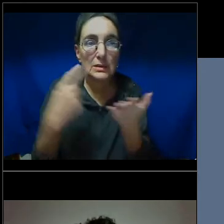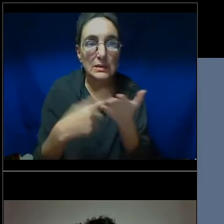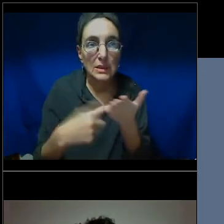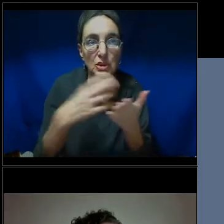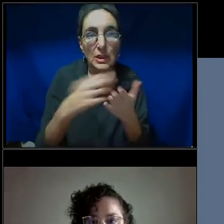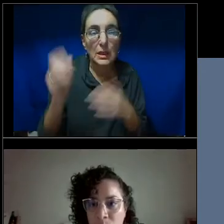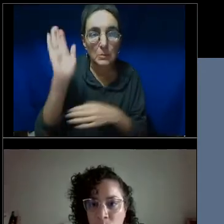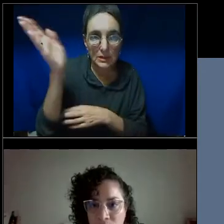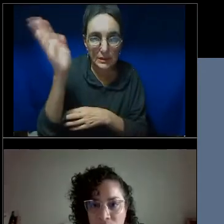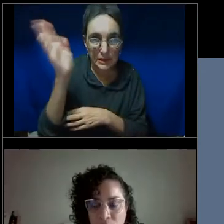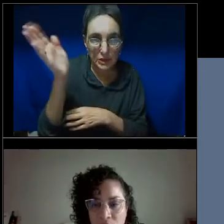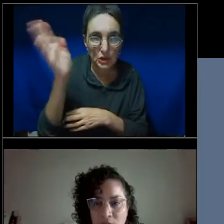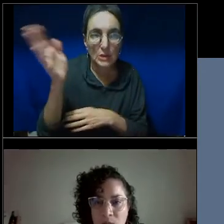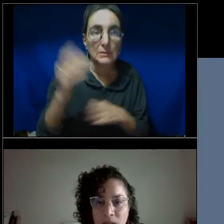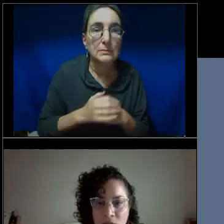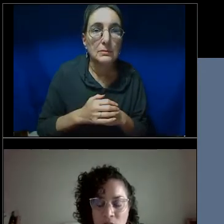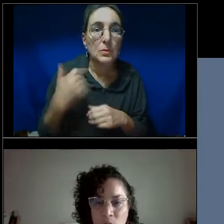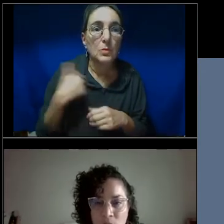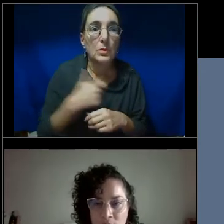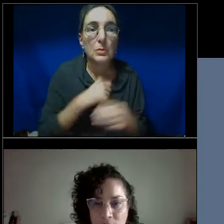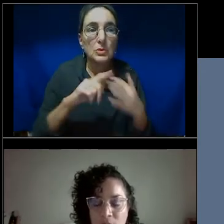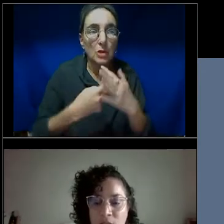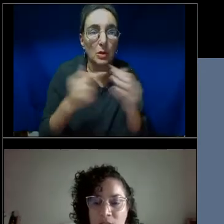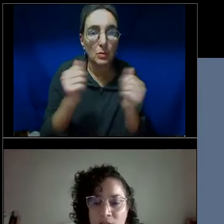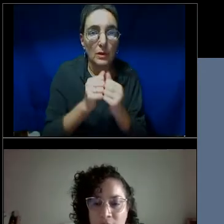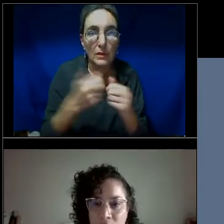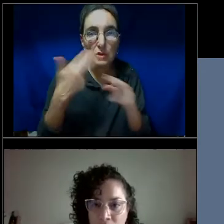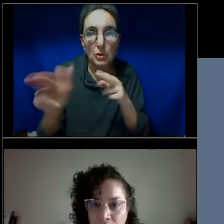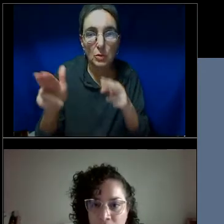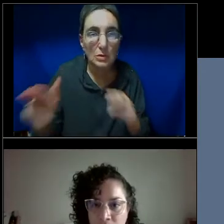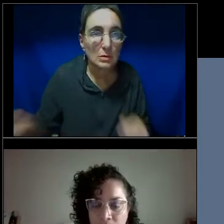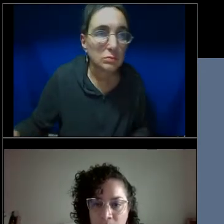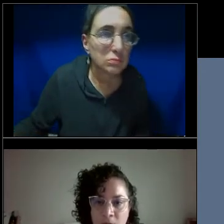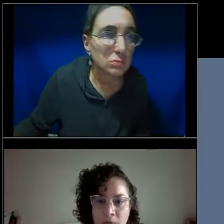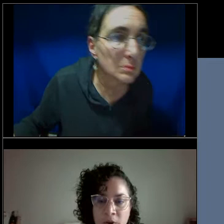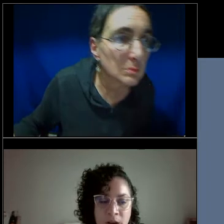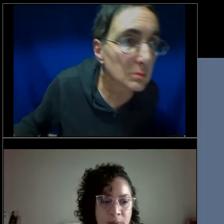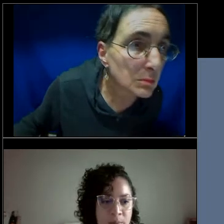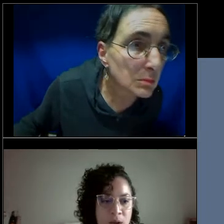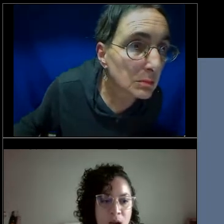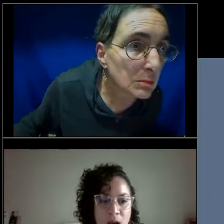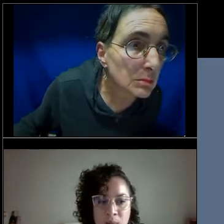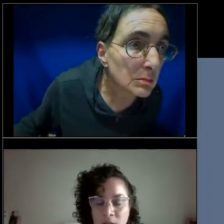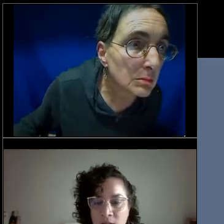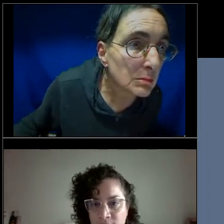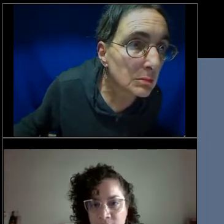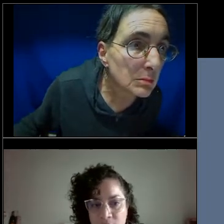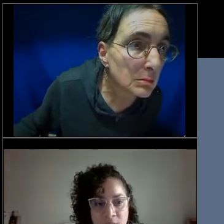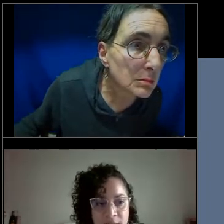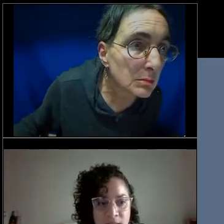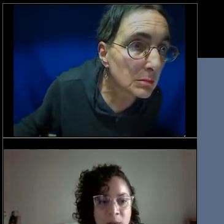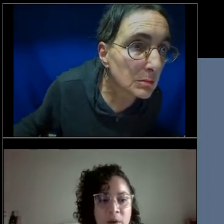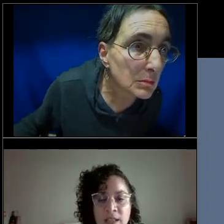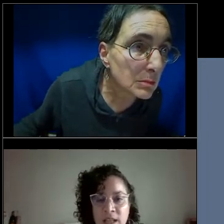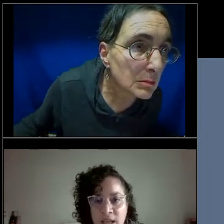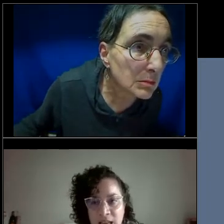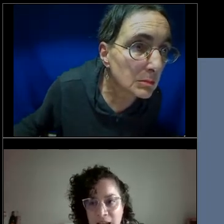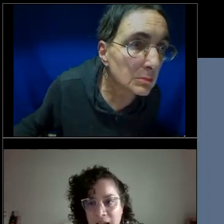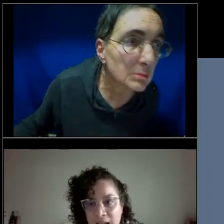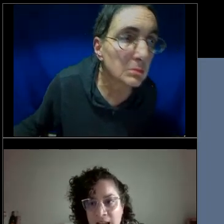presentation. We'll start with a short slideshow from Amar Sid,